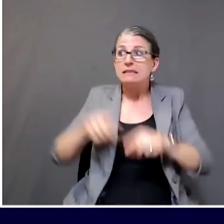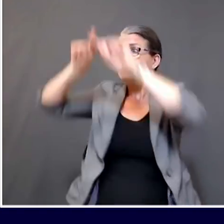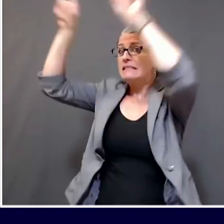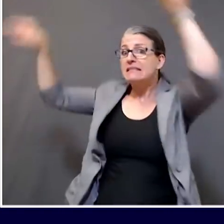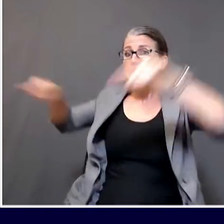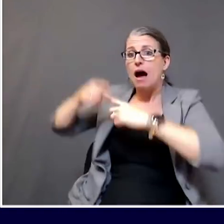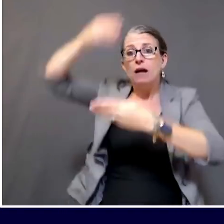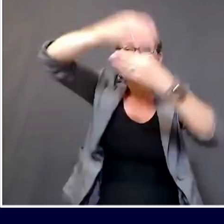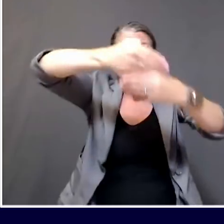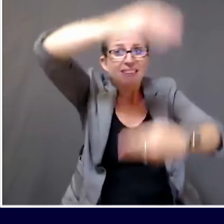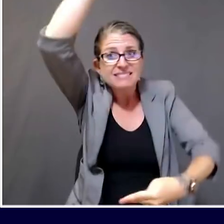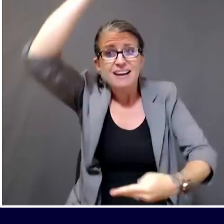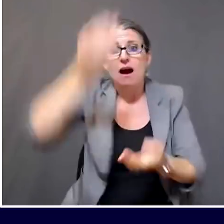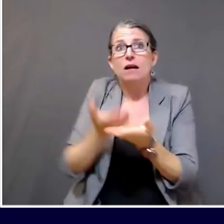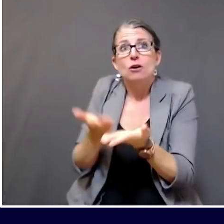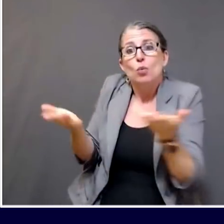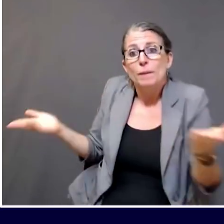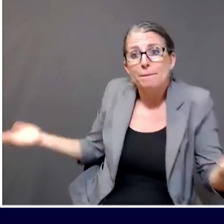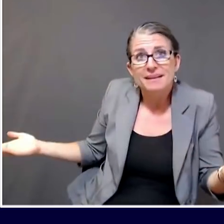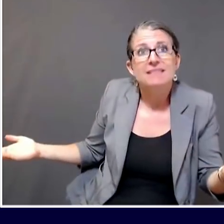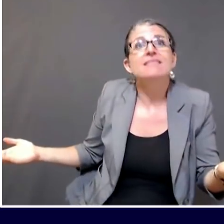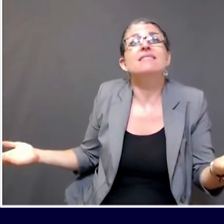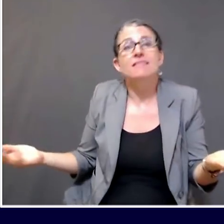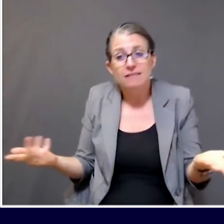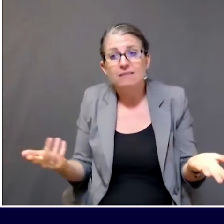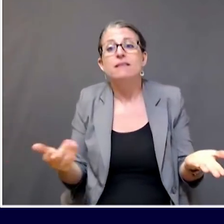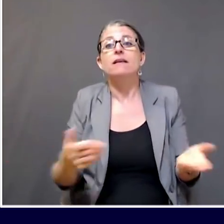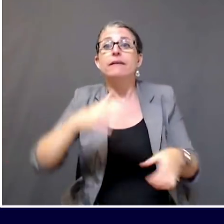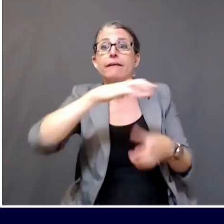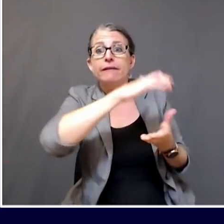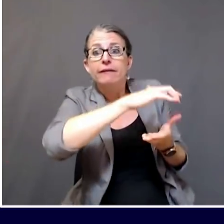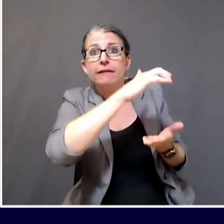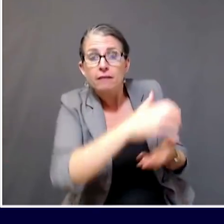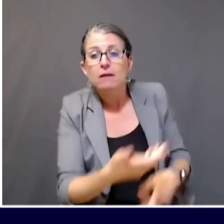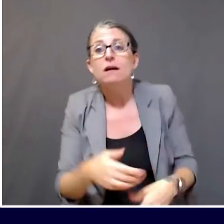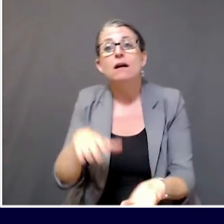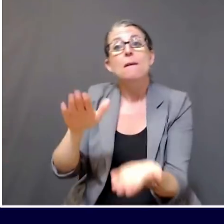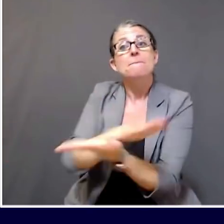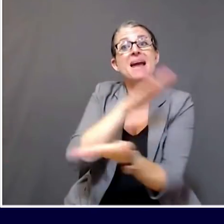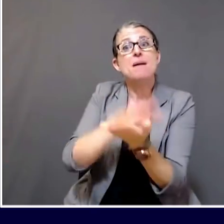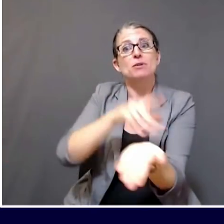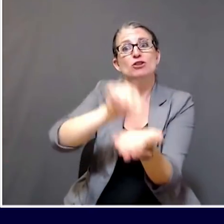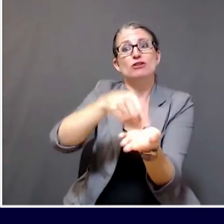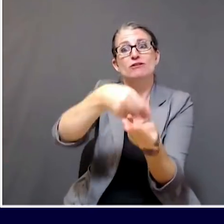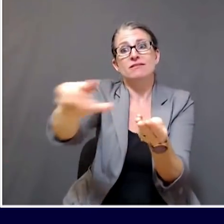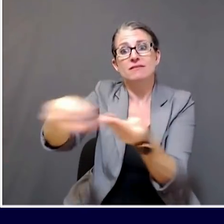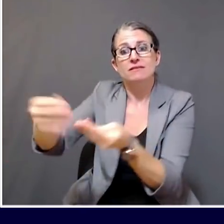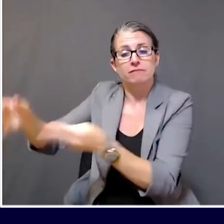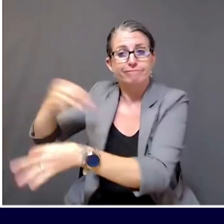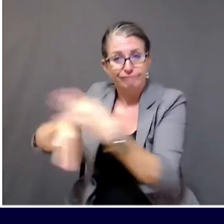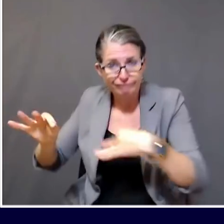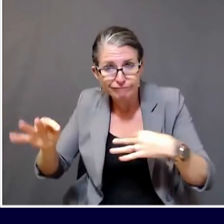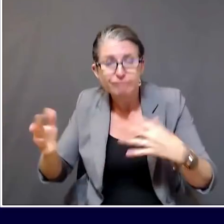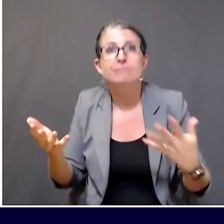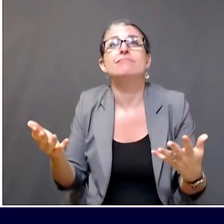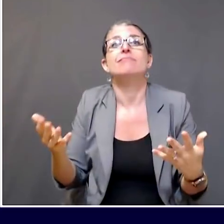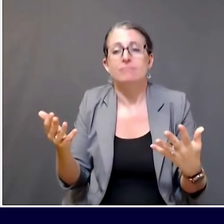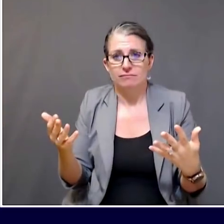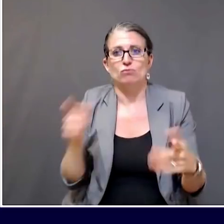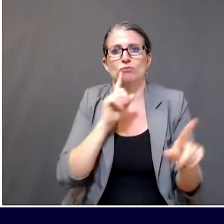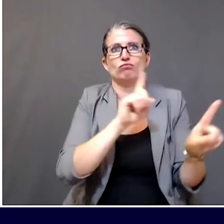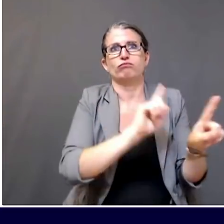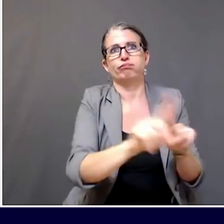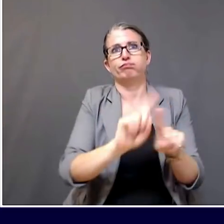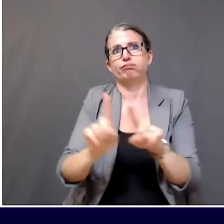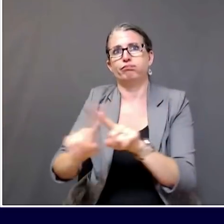Round 2 of the Keep Maine Healthy Grant Program will cover expenses incurred from August 1st through October 31st, 2020,